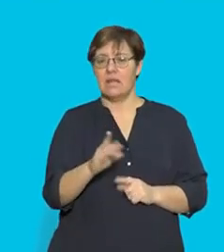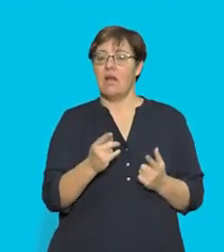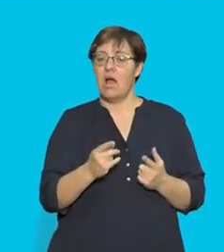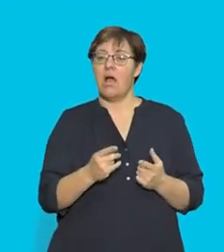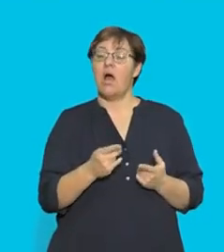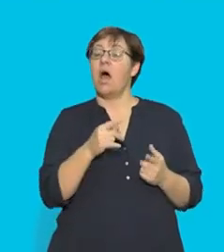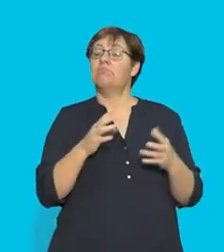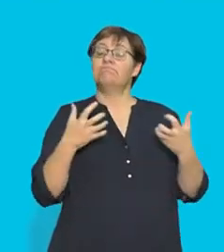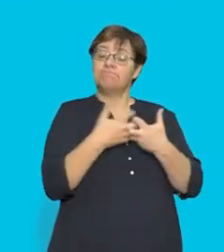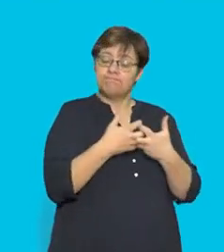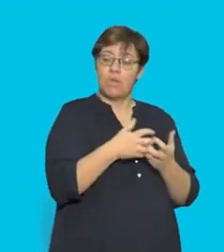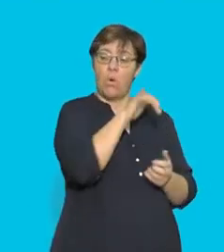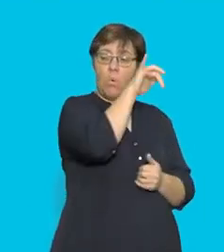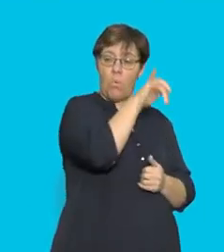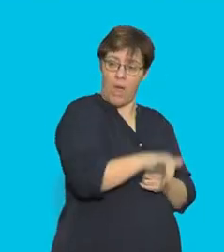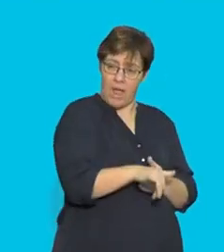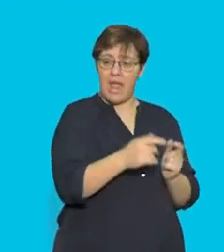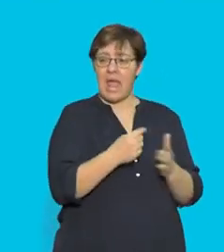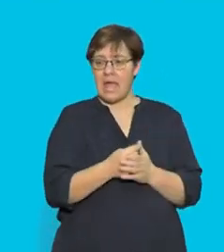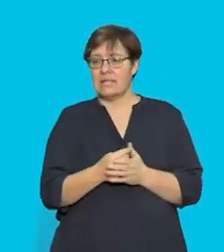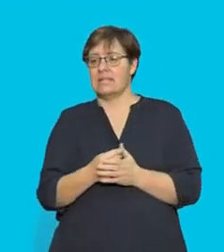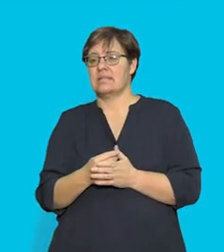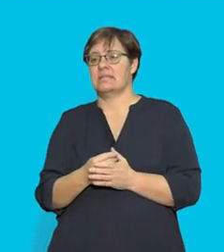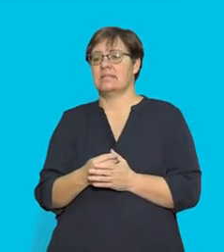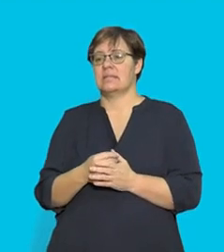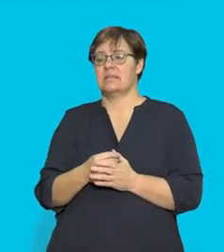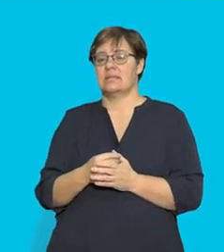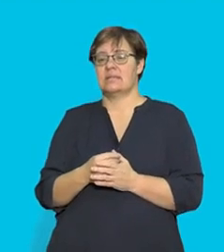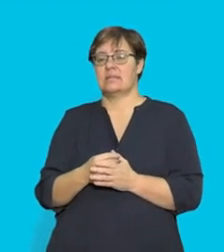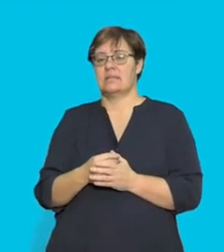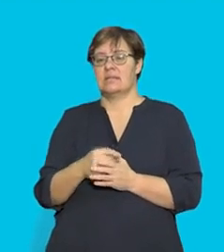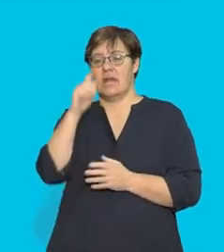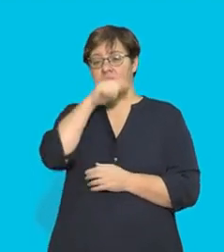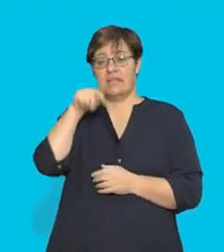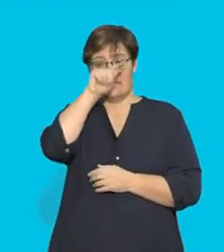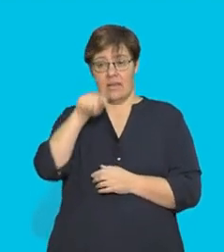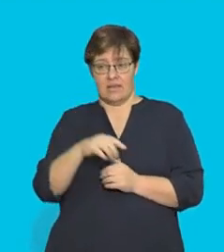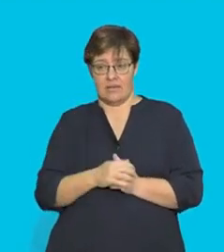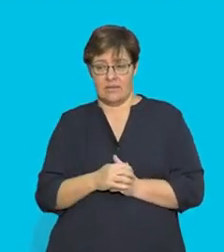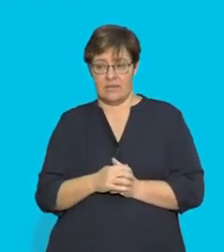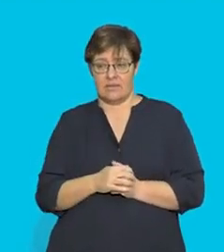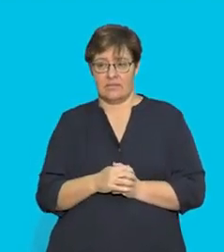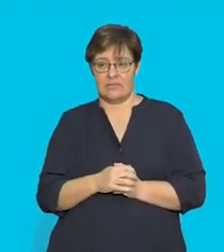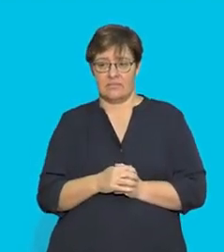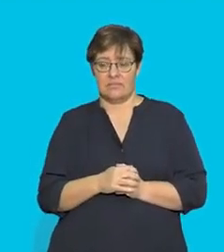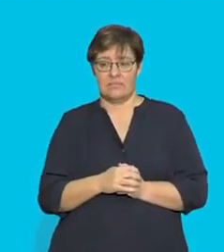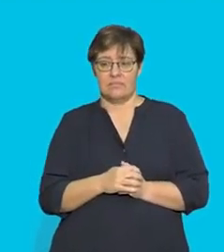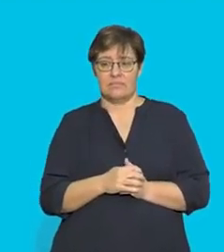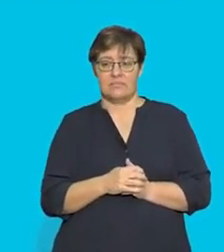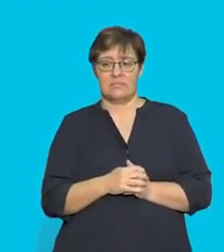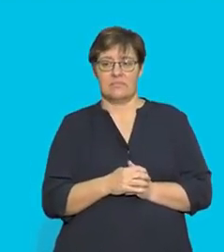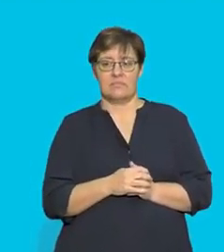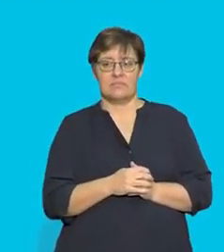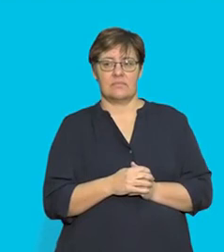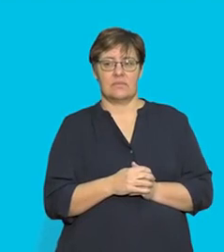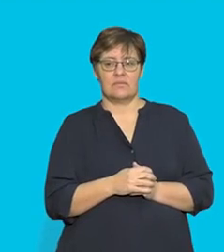So they want us to find the length of this side using theta and y. Let's just